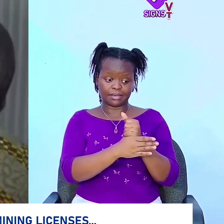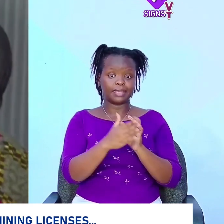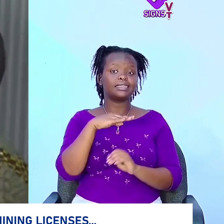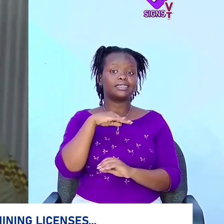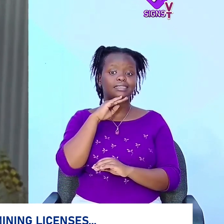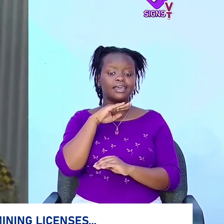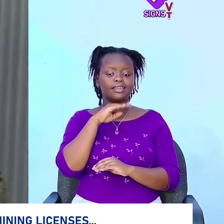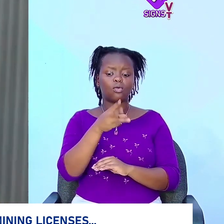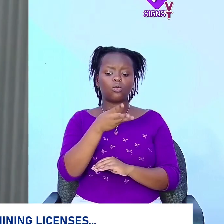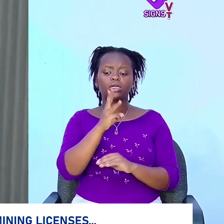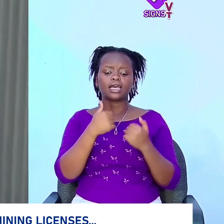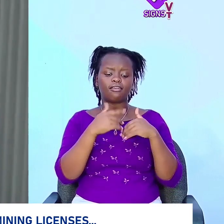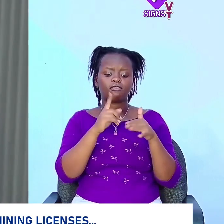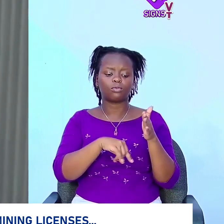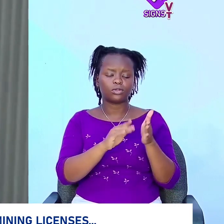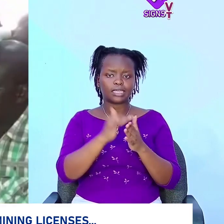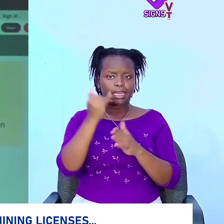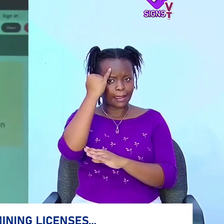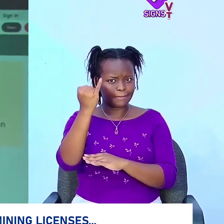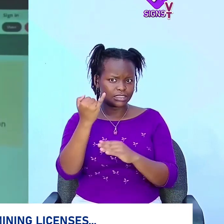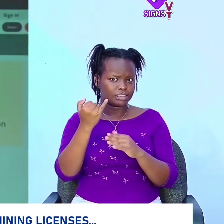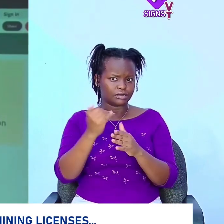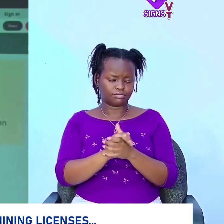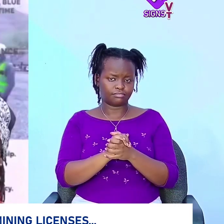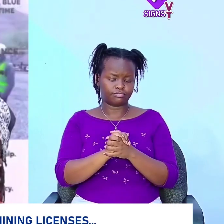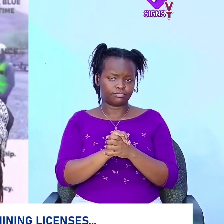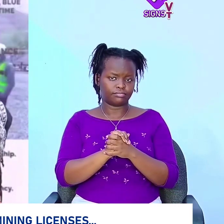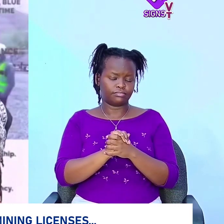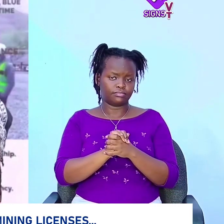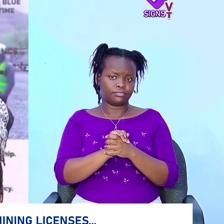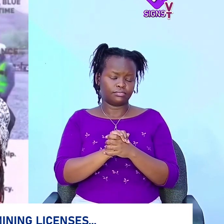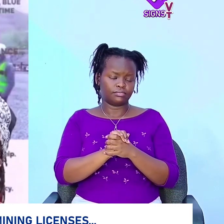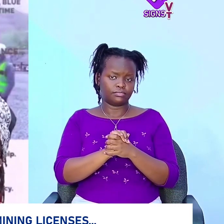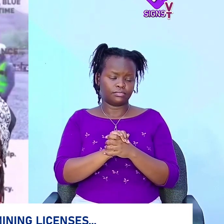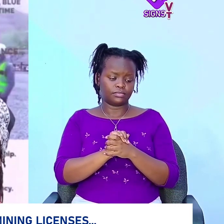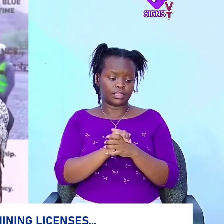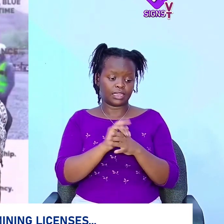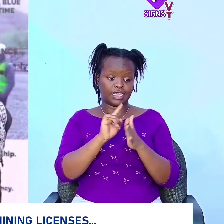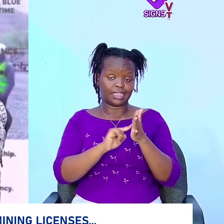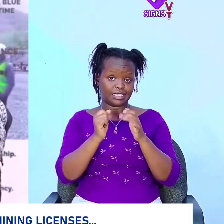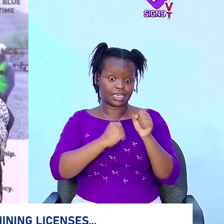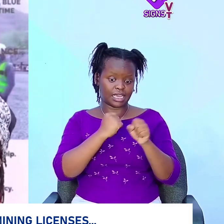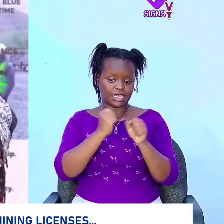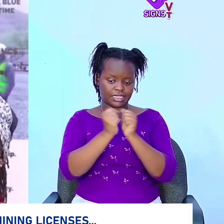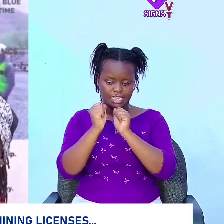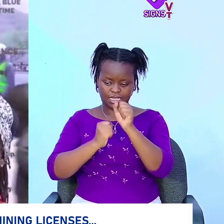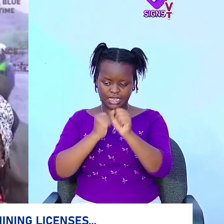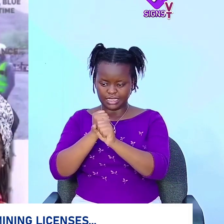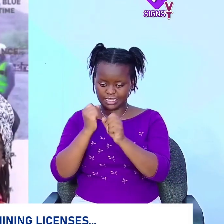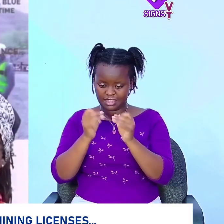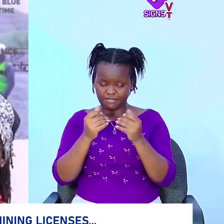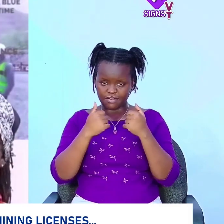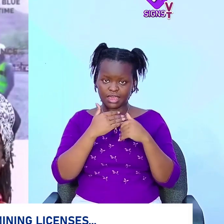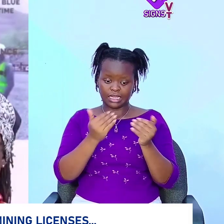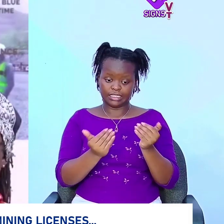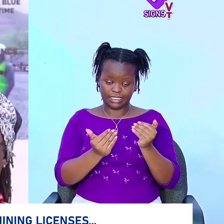iko na nini? Ni mercury, vitu gani? 6 years, we will take the 10 years. If it takes 19 years, we'll take the